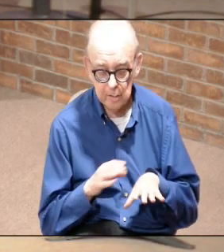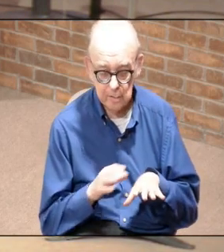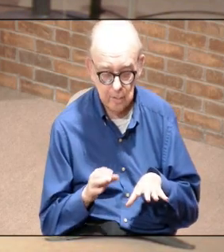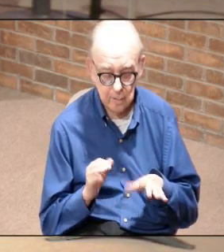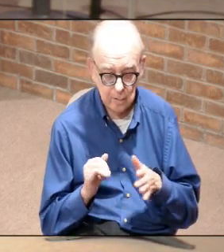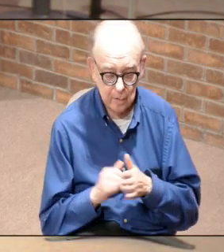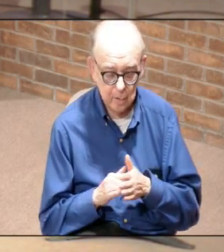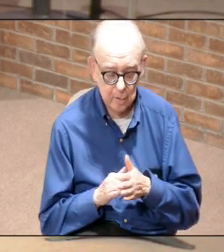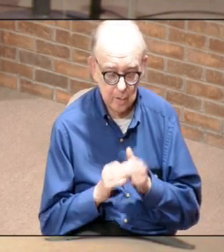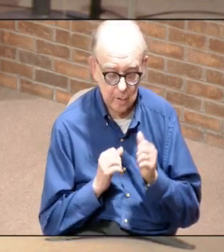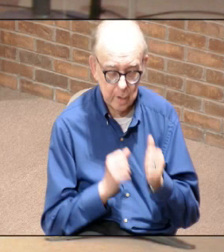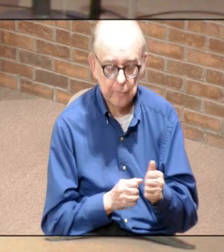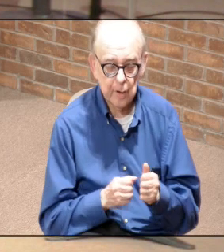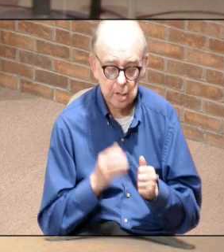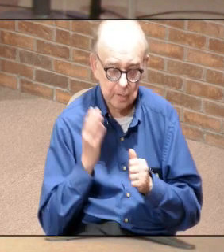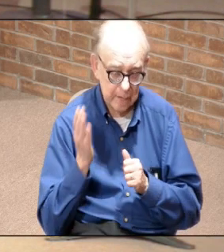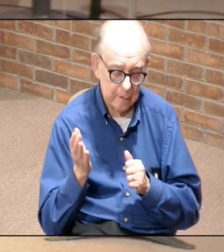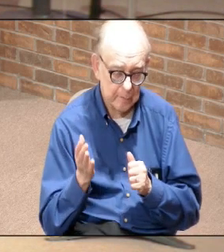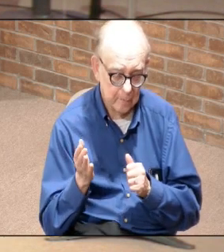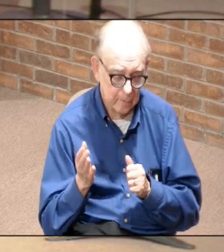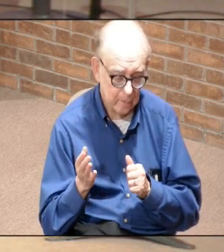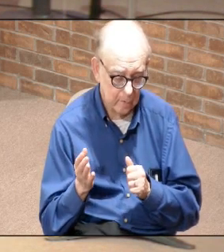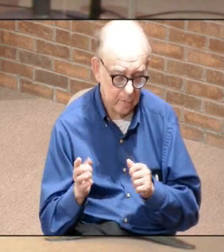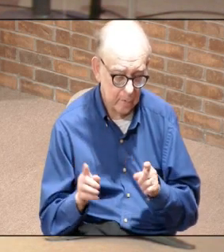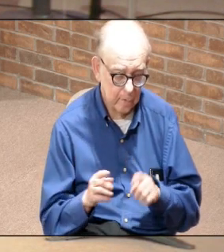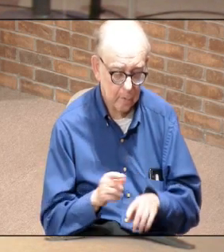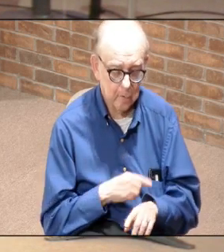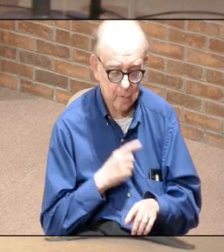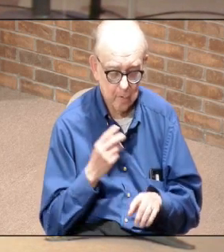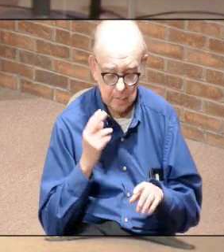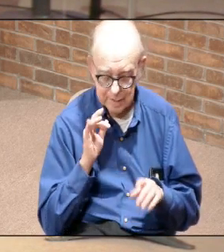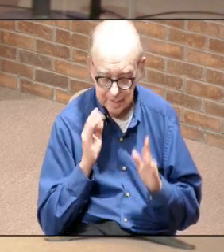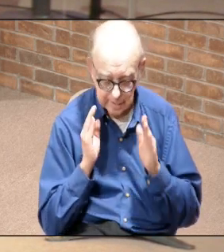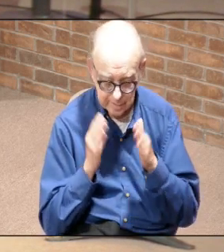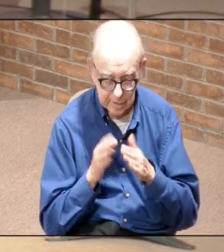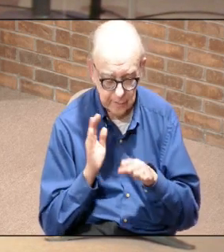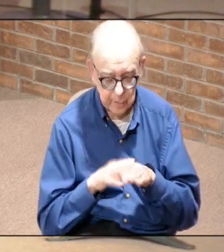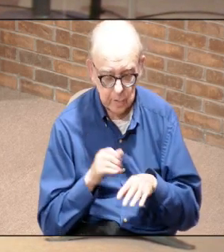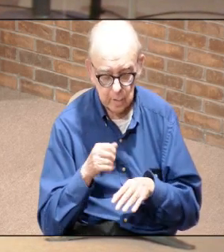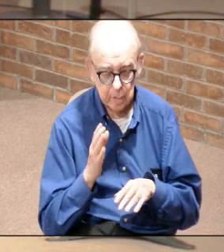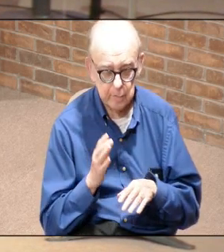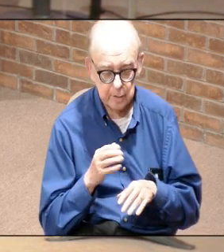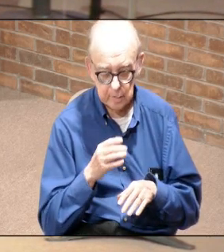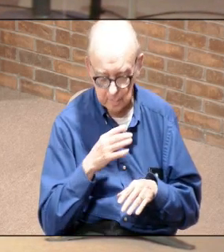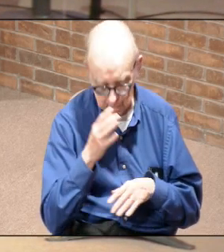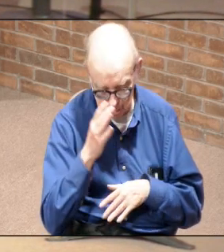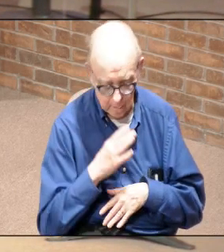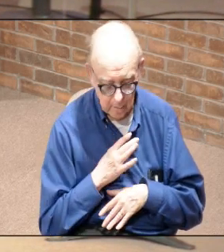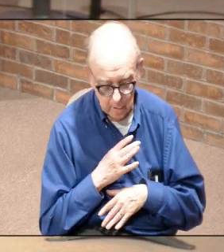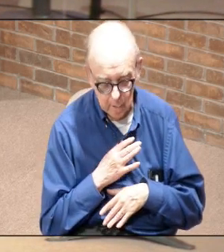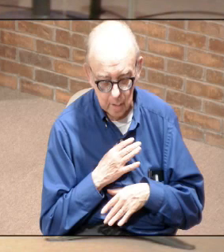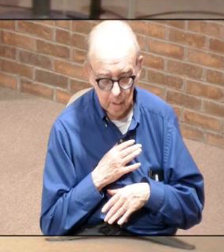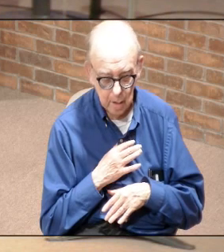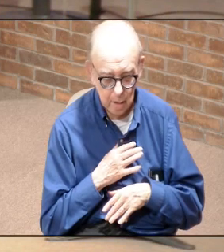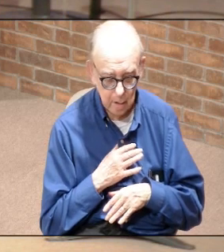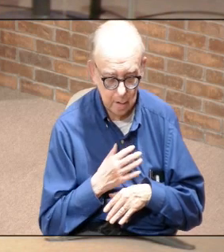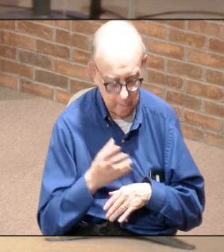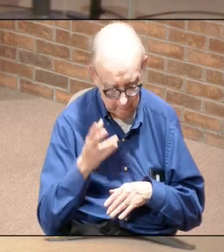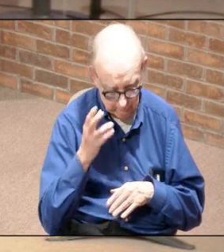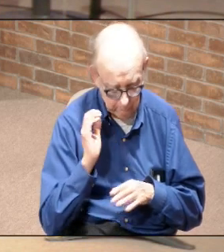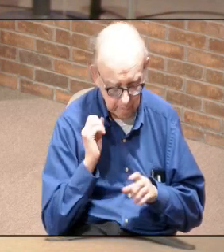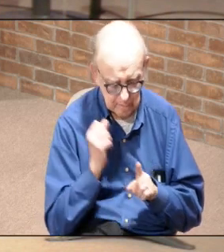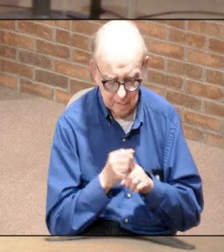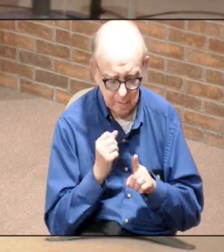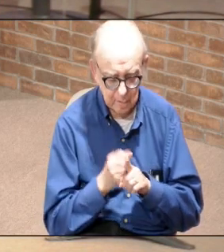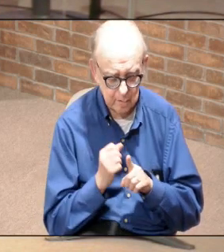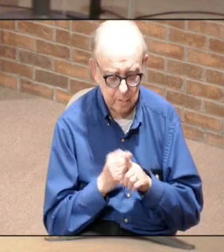and that is to follow him. As long as we stay focused on God, ladies and gentlemen, Satan will attack